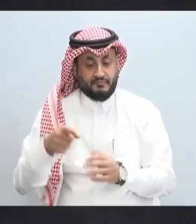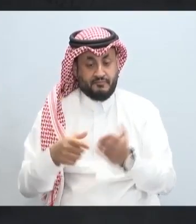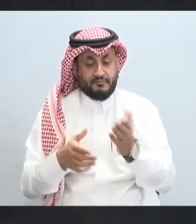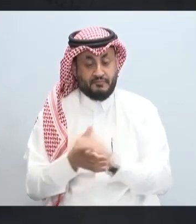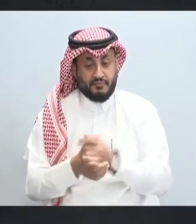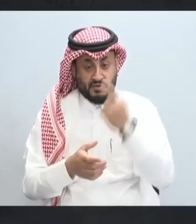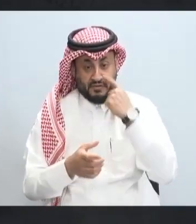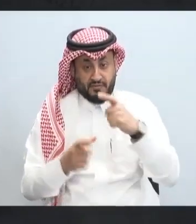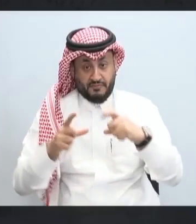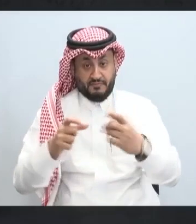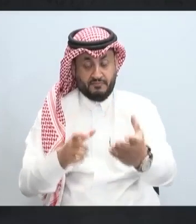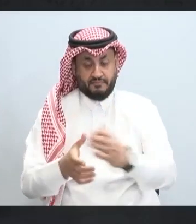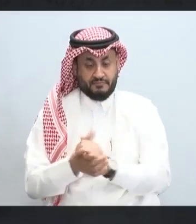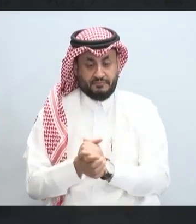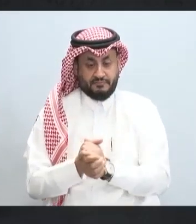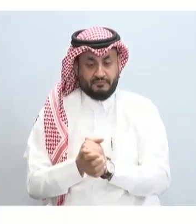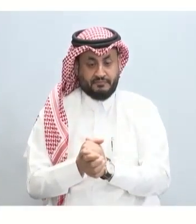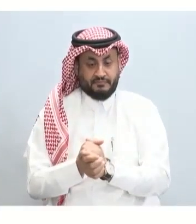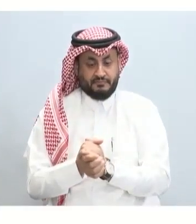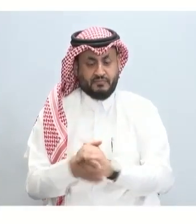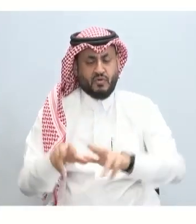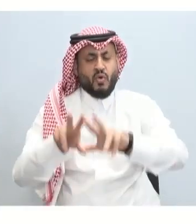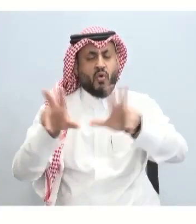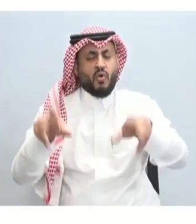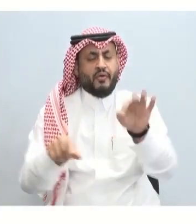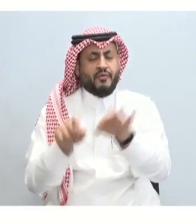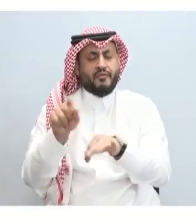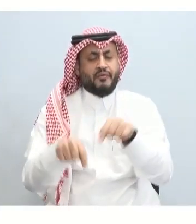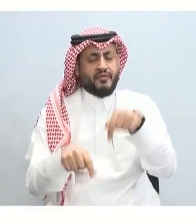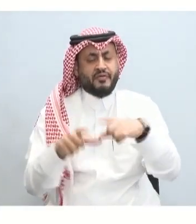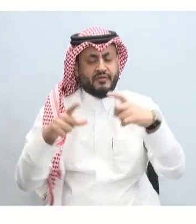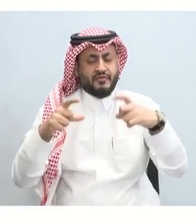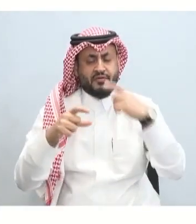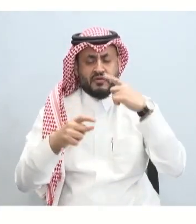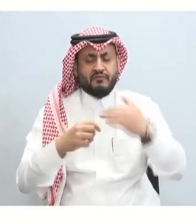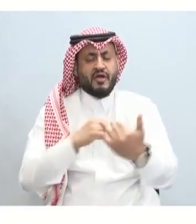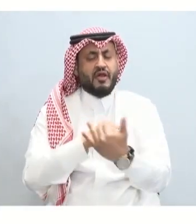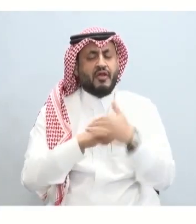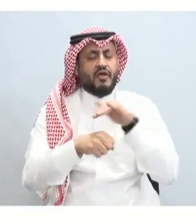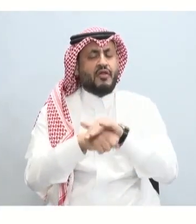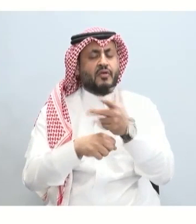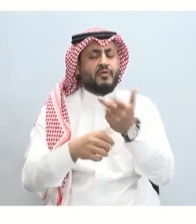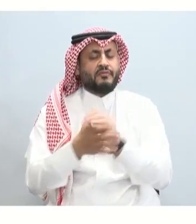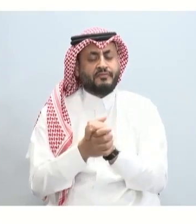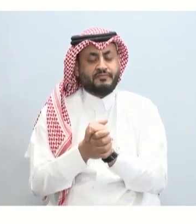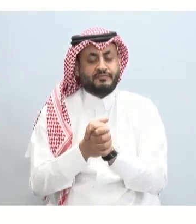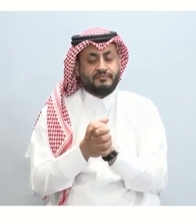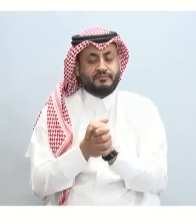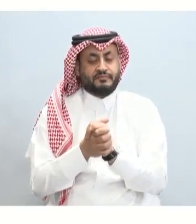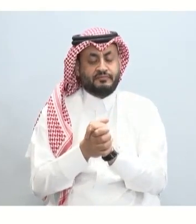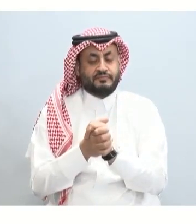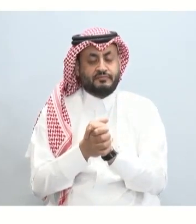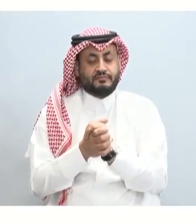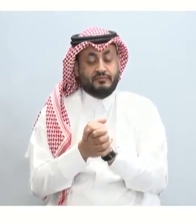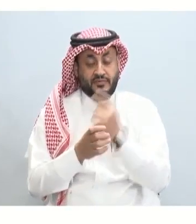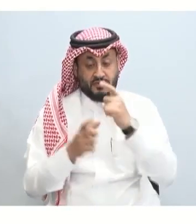have a look at this picture and all the things in this picture, what can you tell? You can tell that